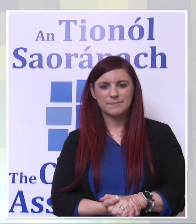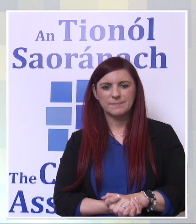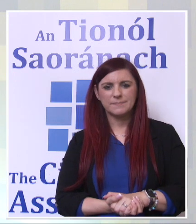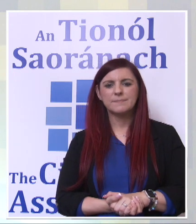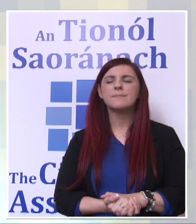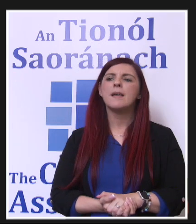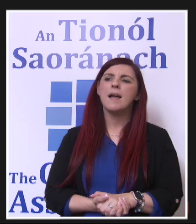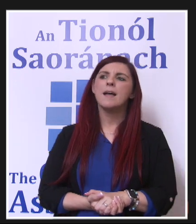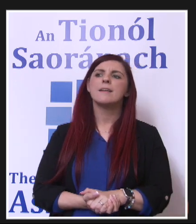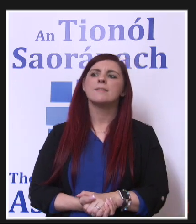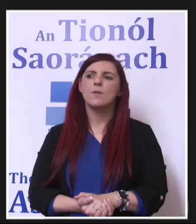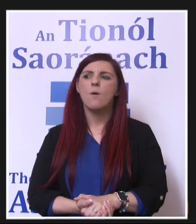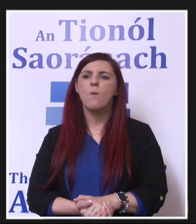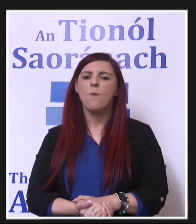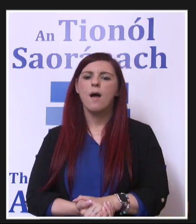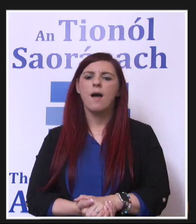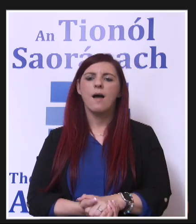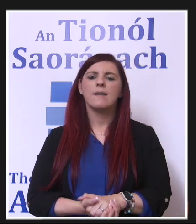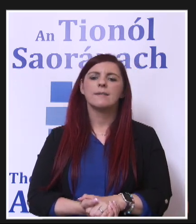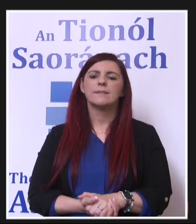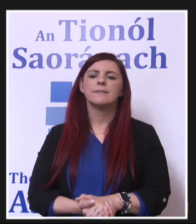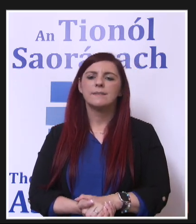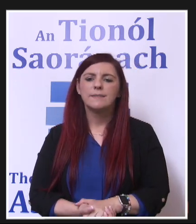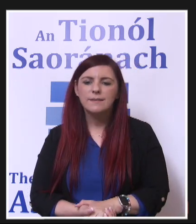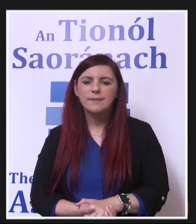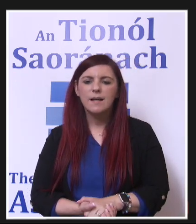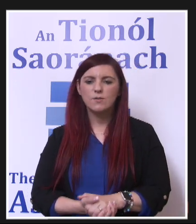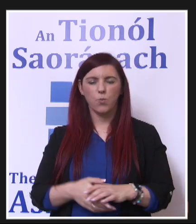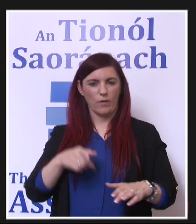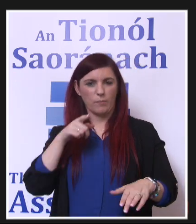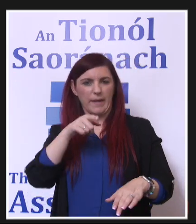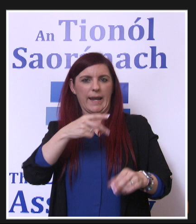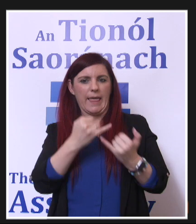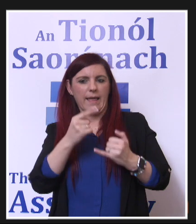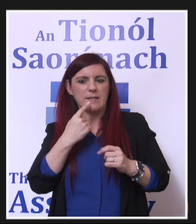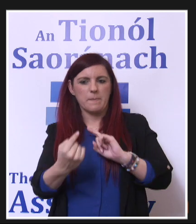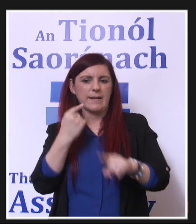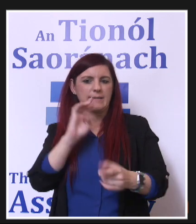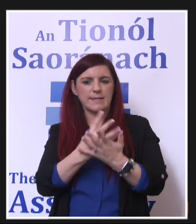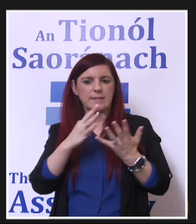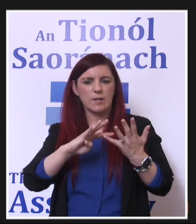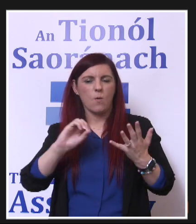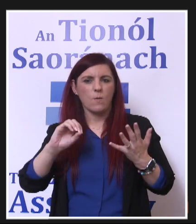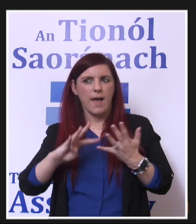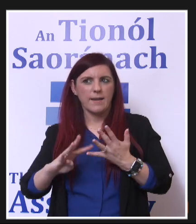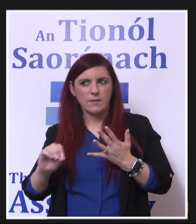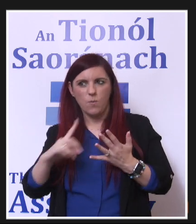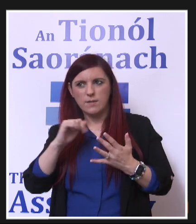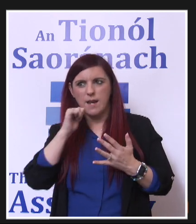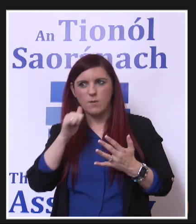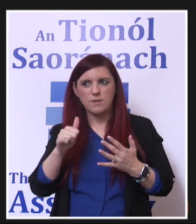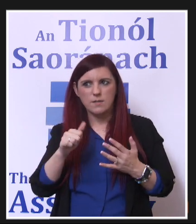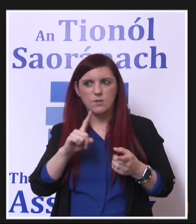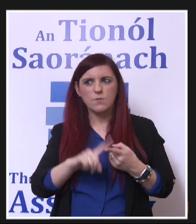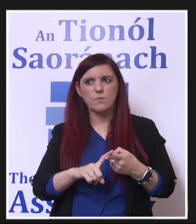We have been nonpartisan at least since 1909. I've never studied before that time. That was